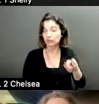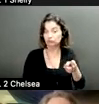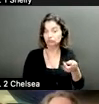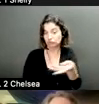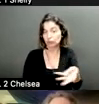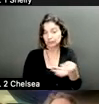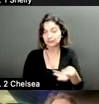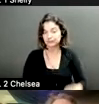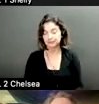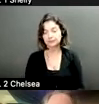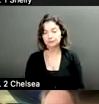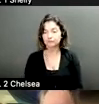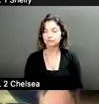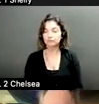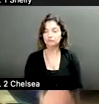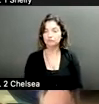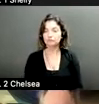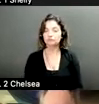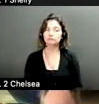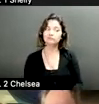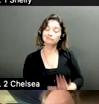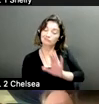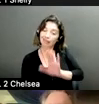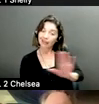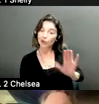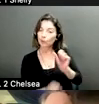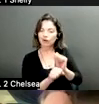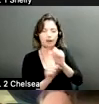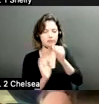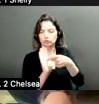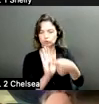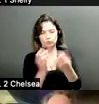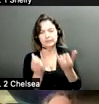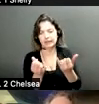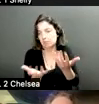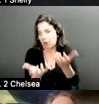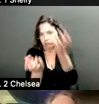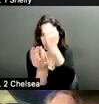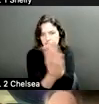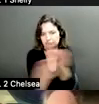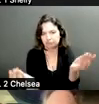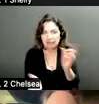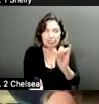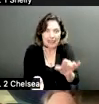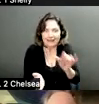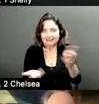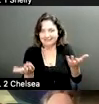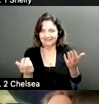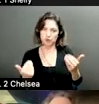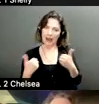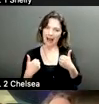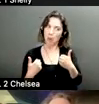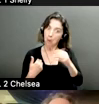And I'm not going to show any of their work today, but I wanted that resource and those names out there for you